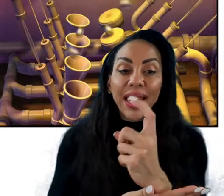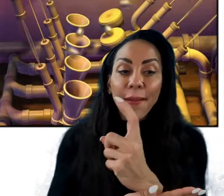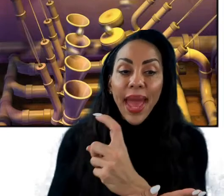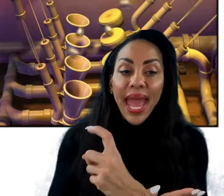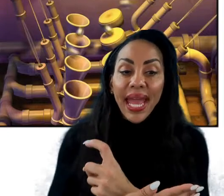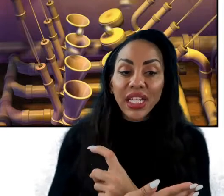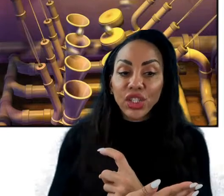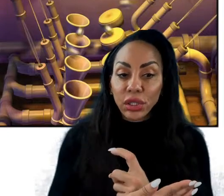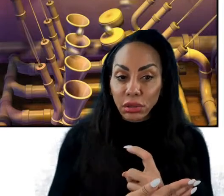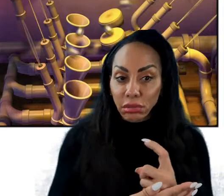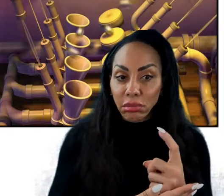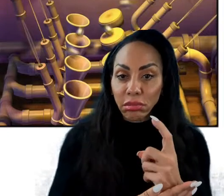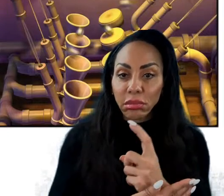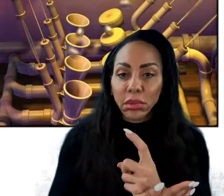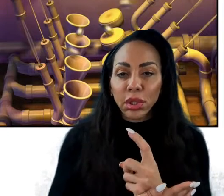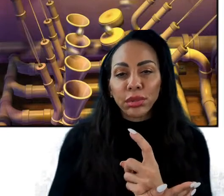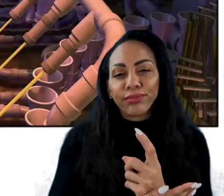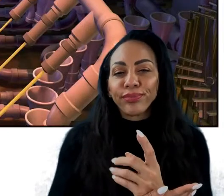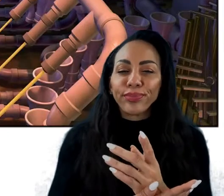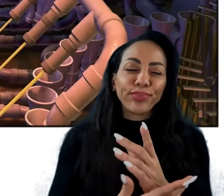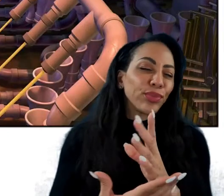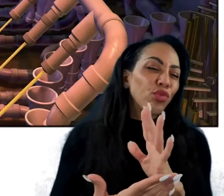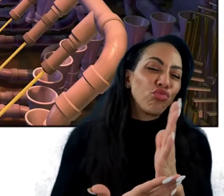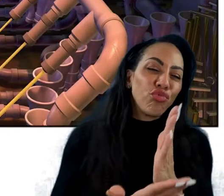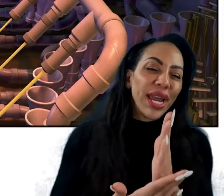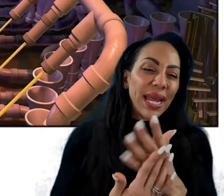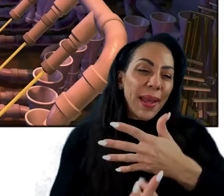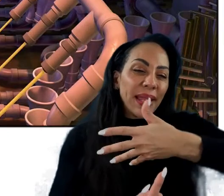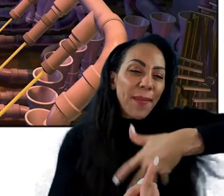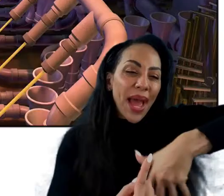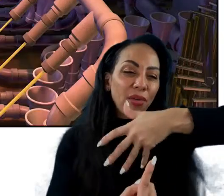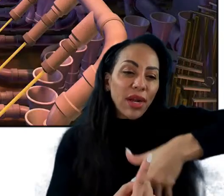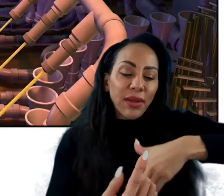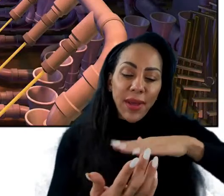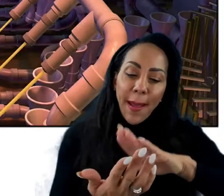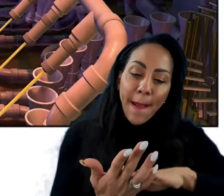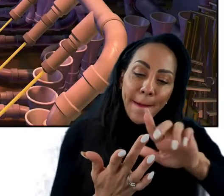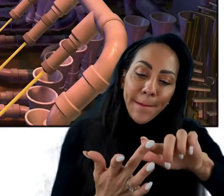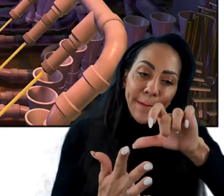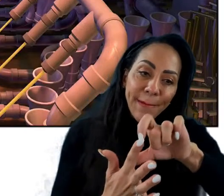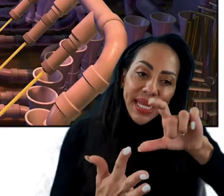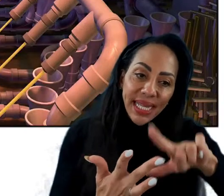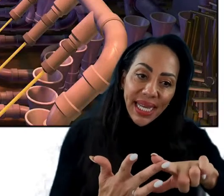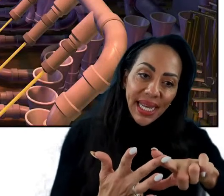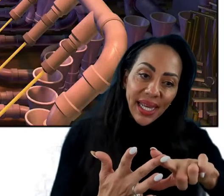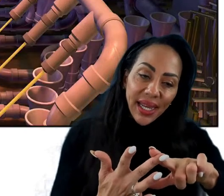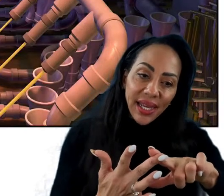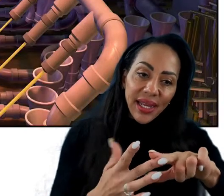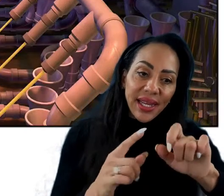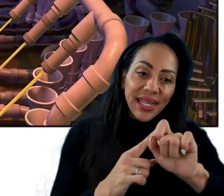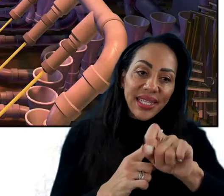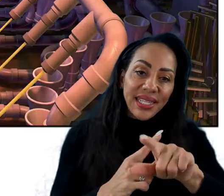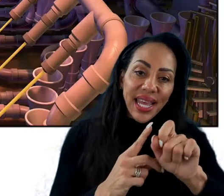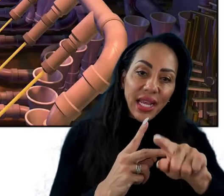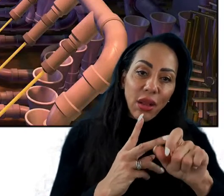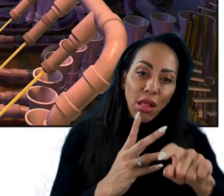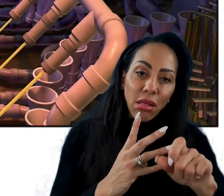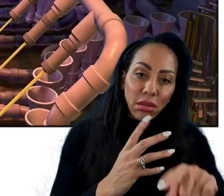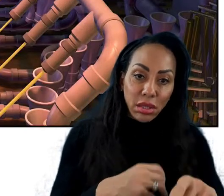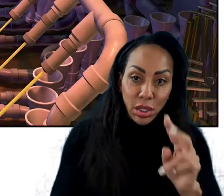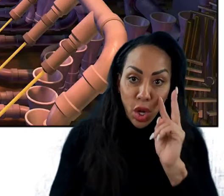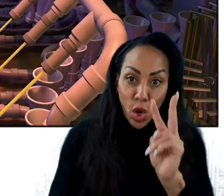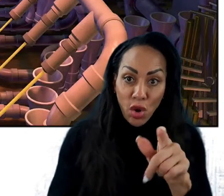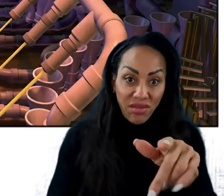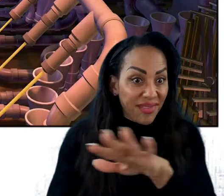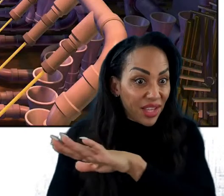music's really driven by the MIDI signals, which we'll come back to later. But here's an example of animusic. So again, there's no physical